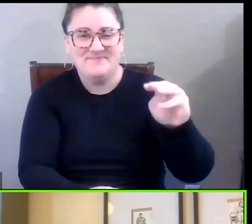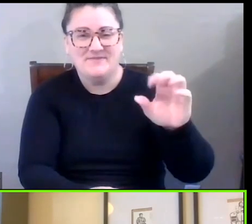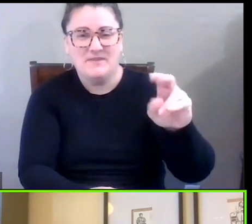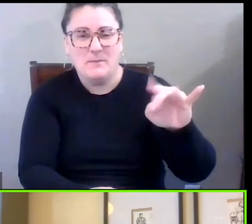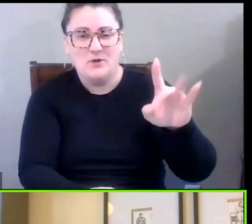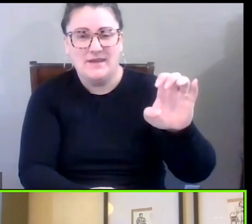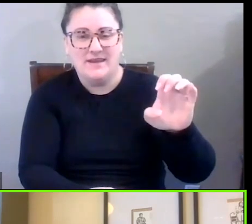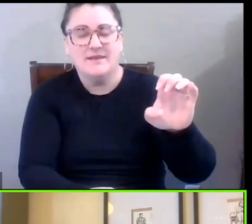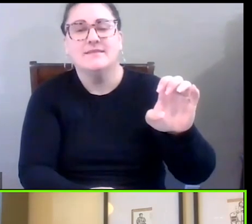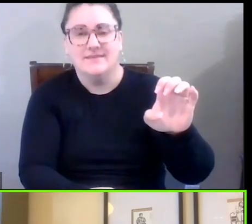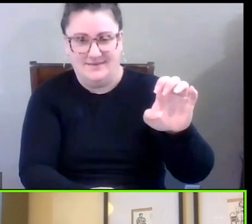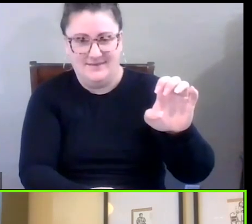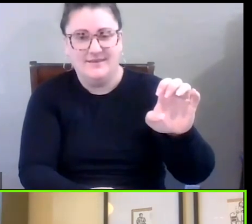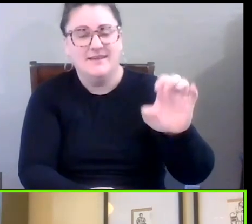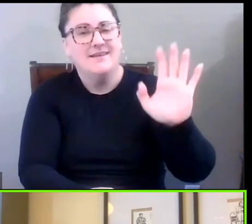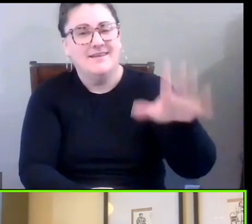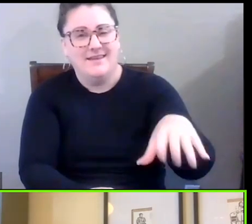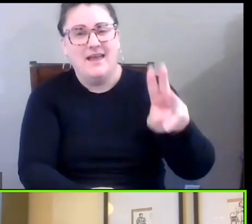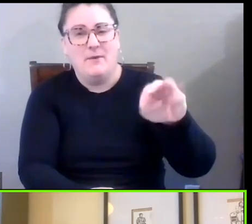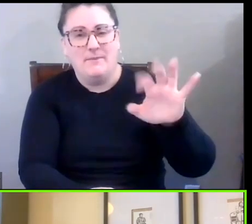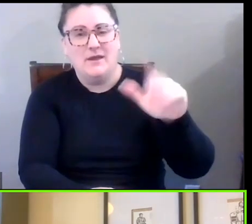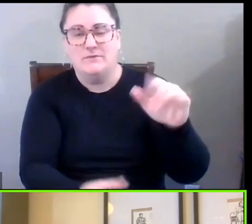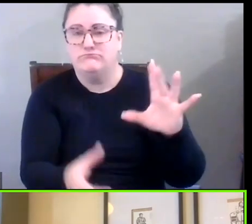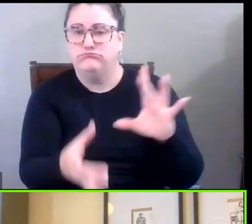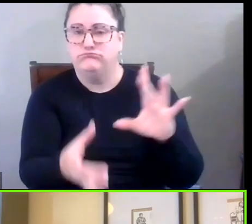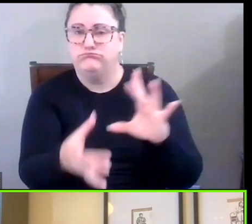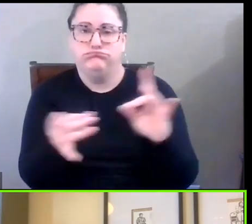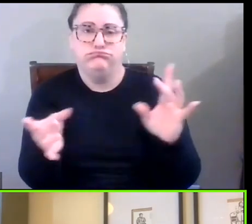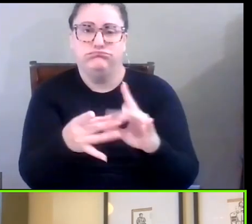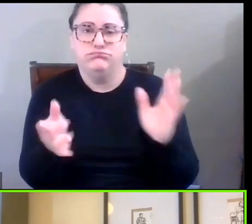Mira said it so well.